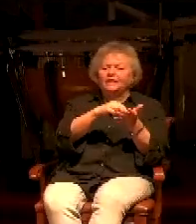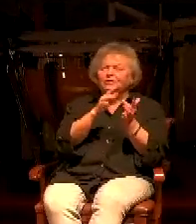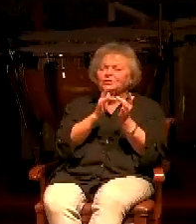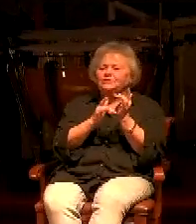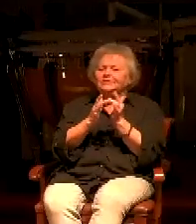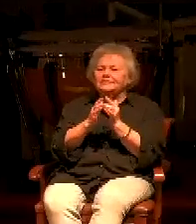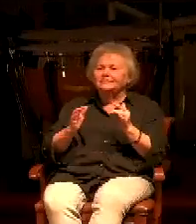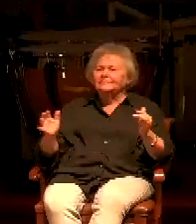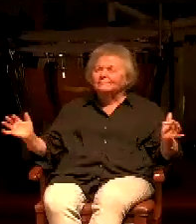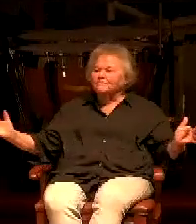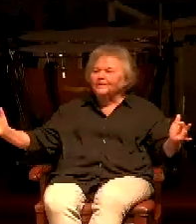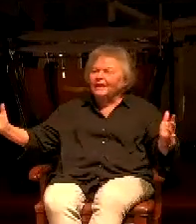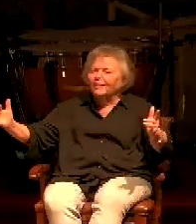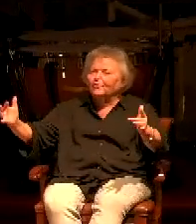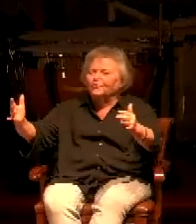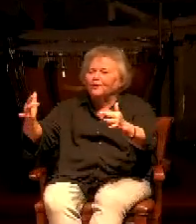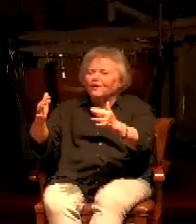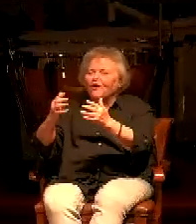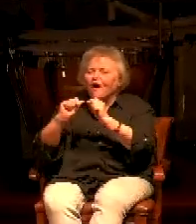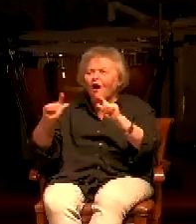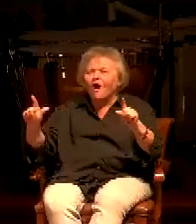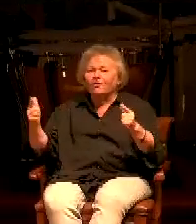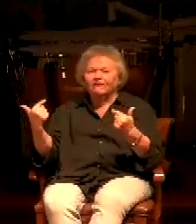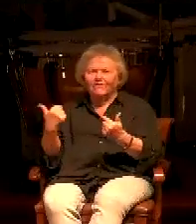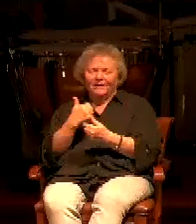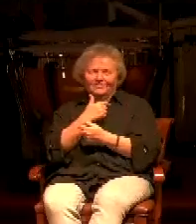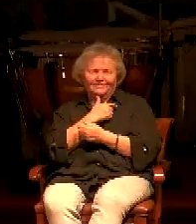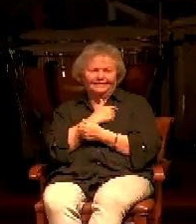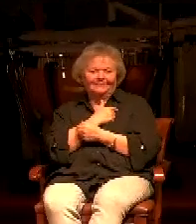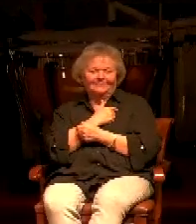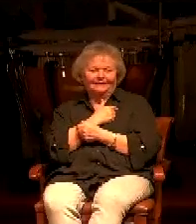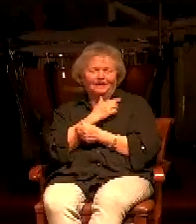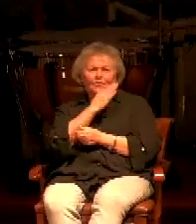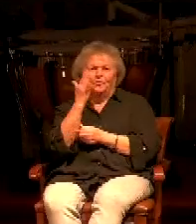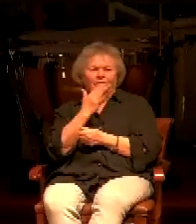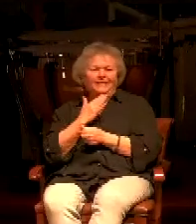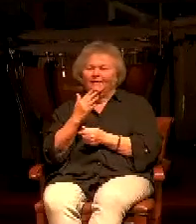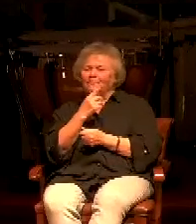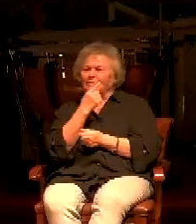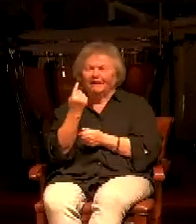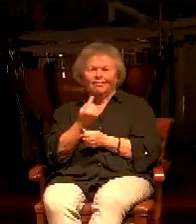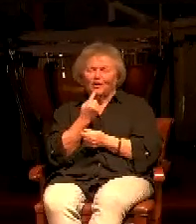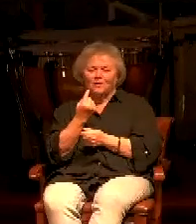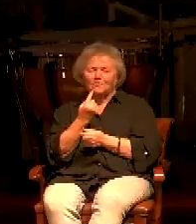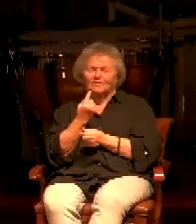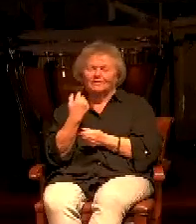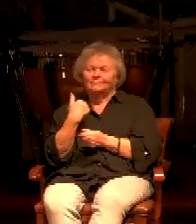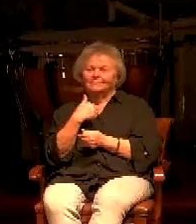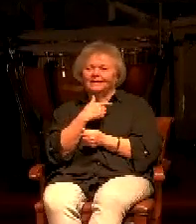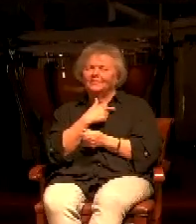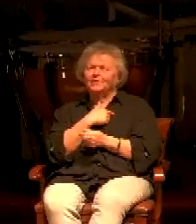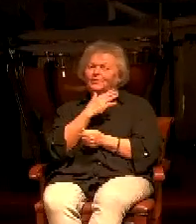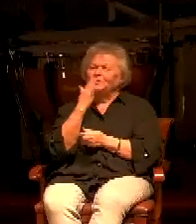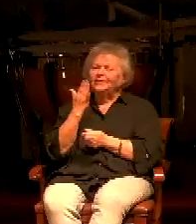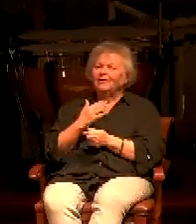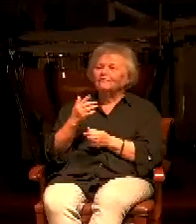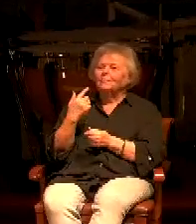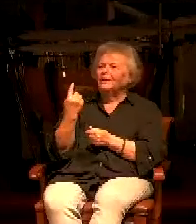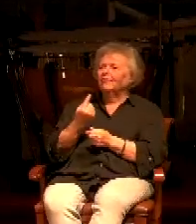who are heavy laden and I will give you rest. He went alone so we never have to.